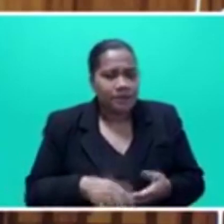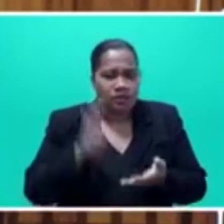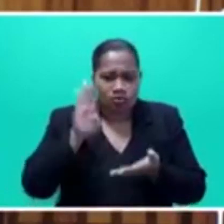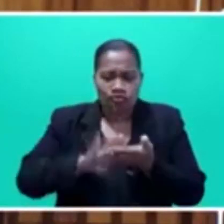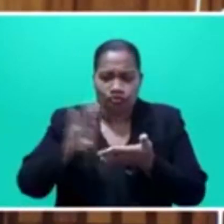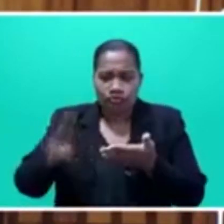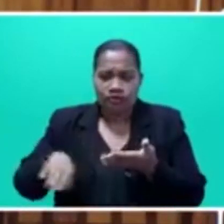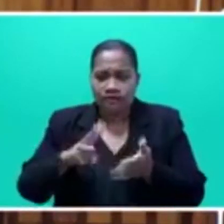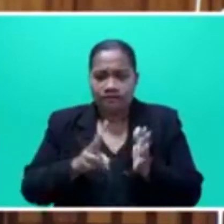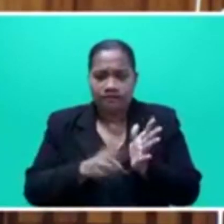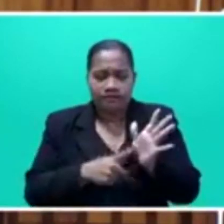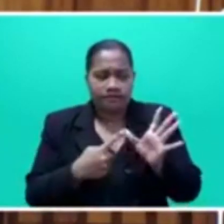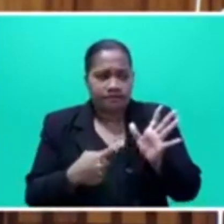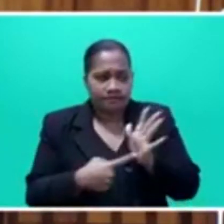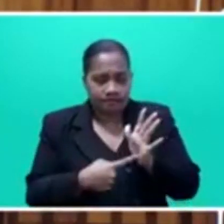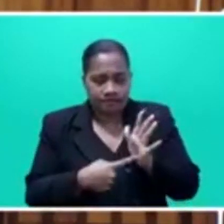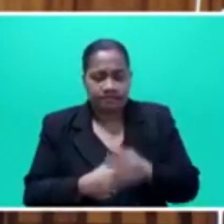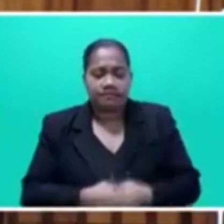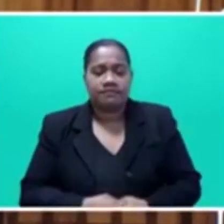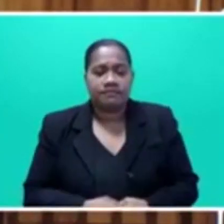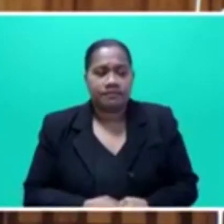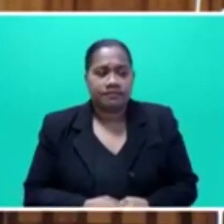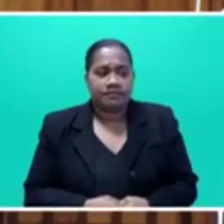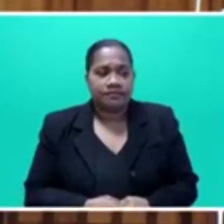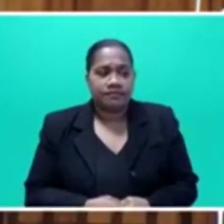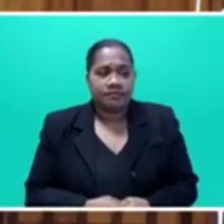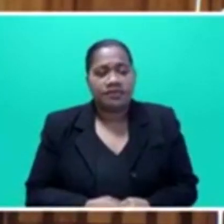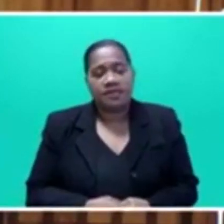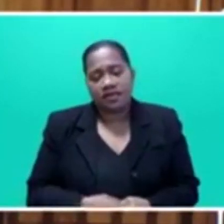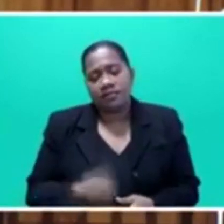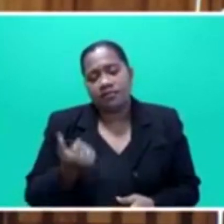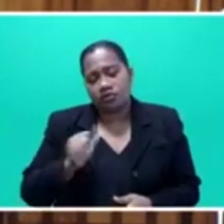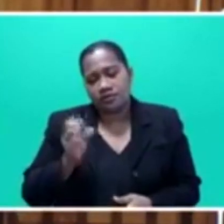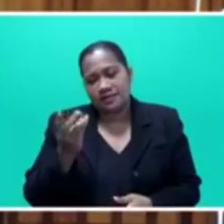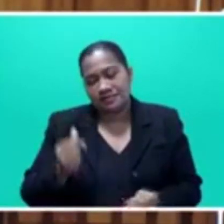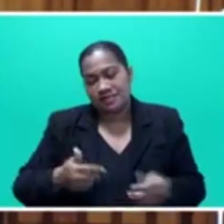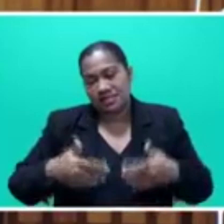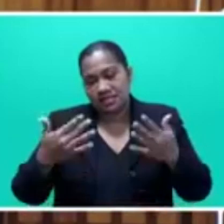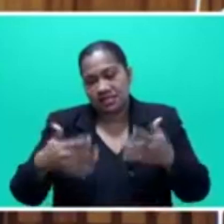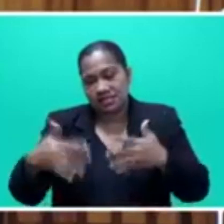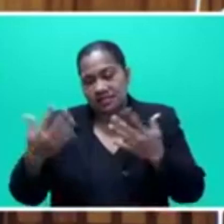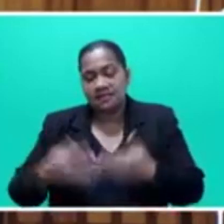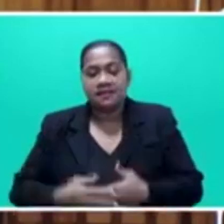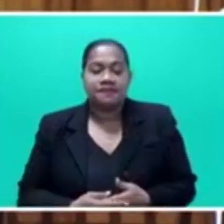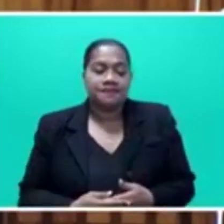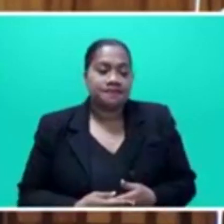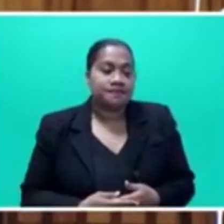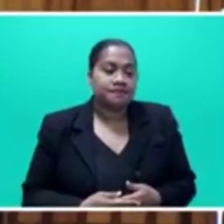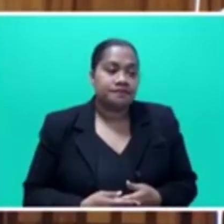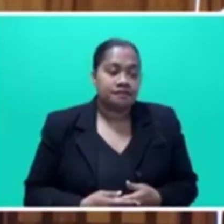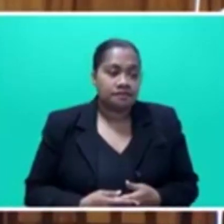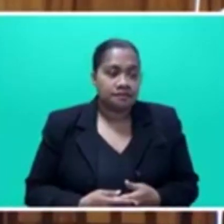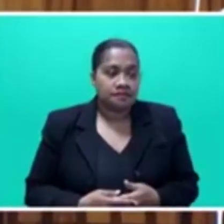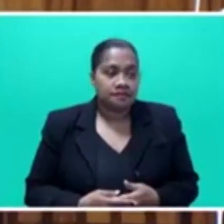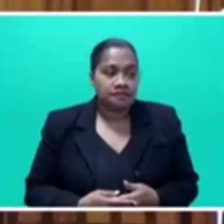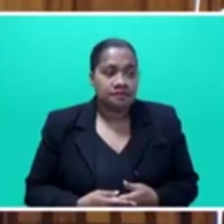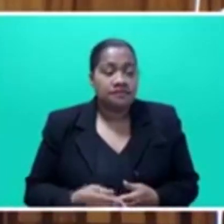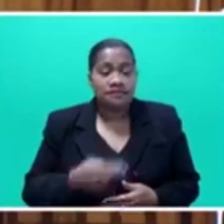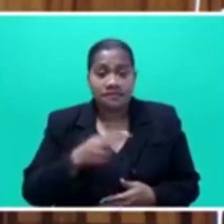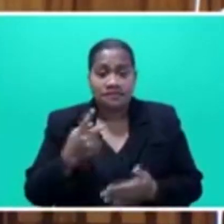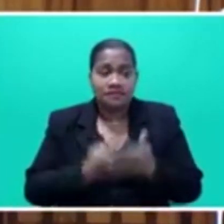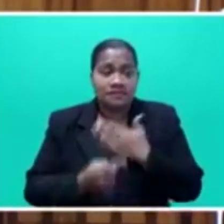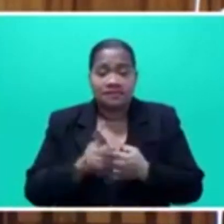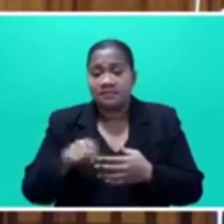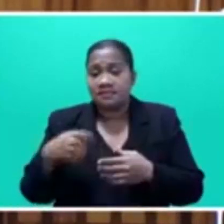VAT that will further diminish government revenues. Let me give some statistics, Mr. Speaker, sir. Then, before I do that, then he, in the next